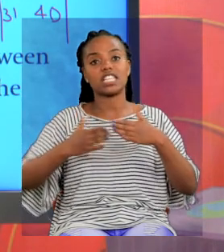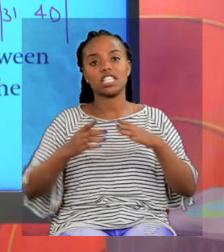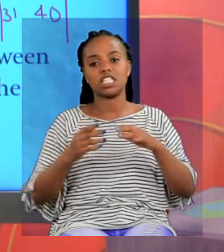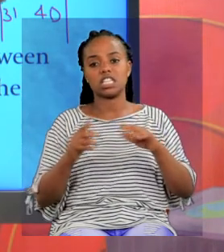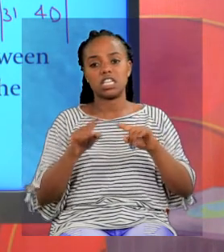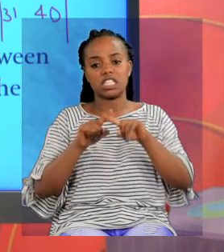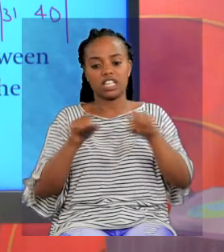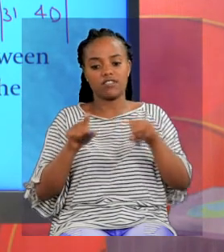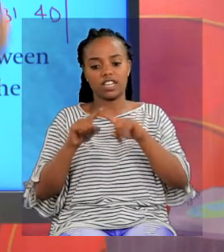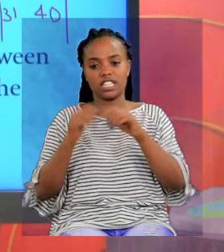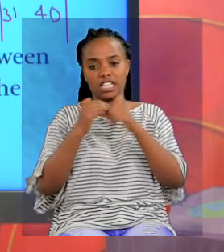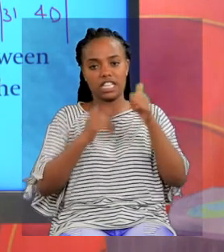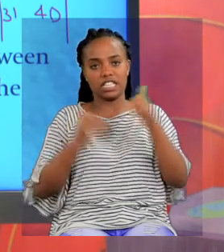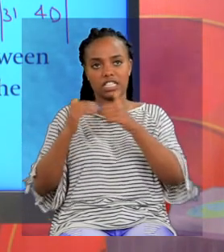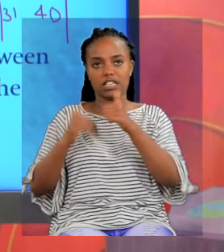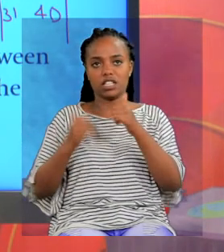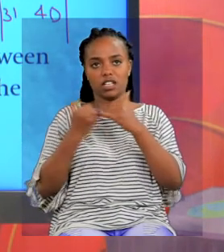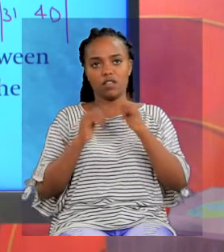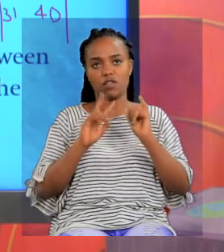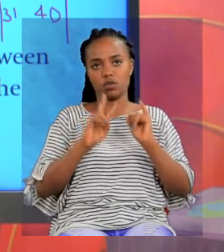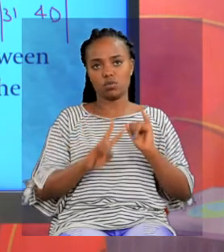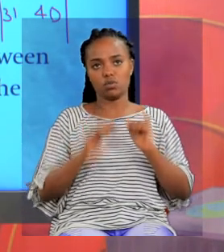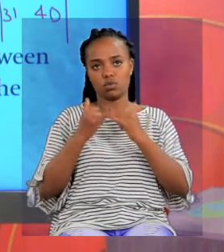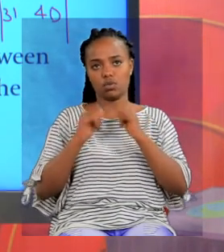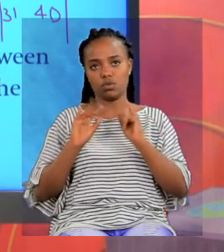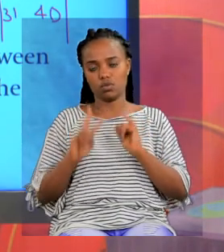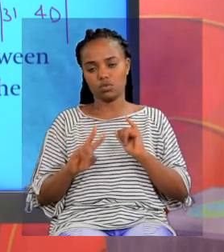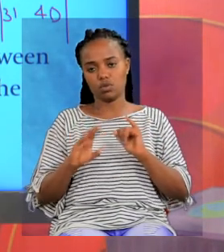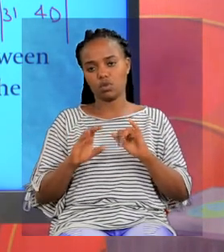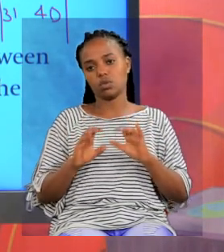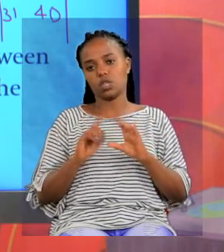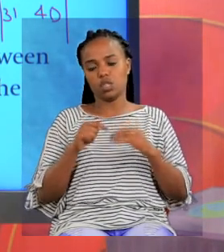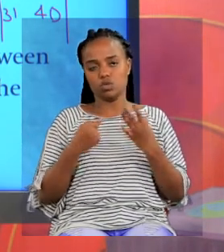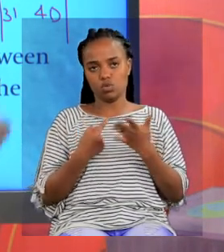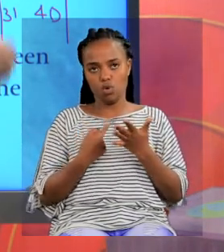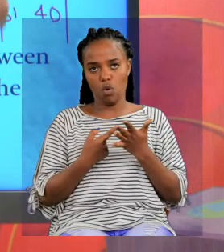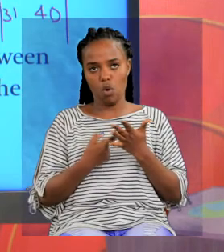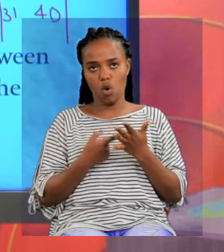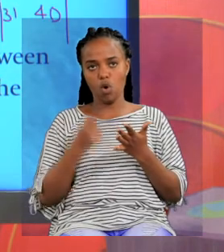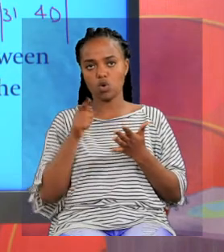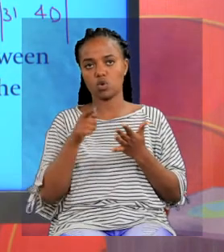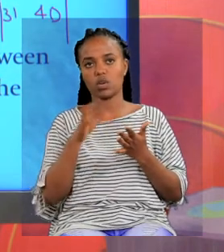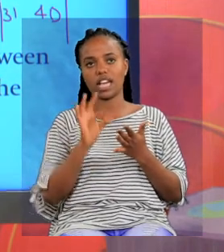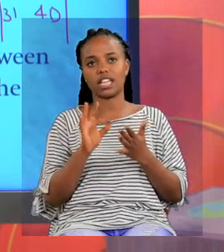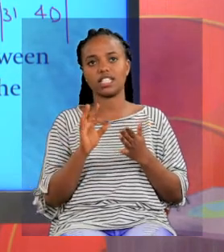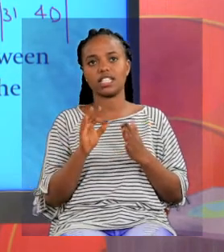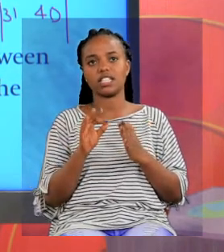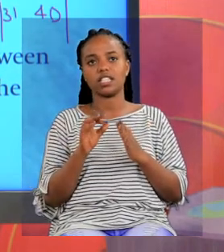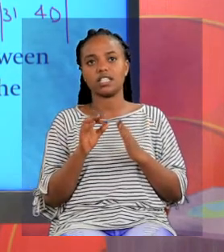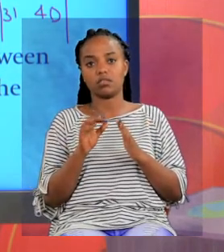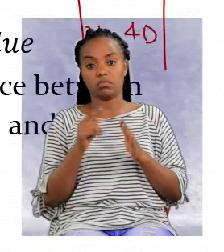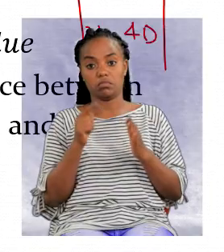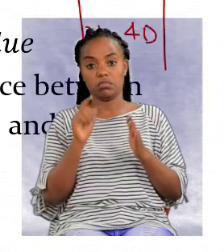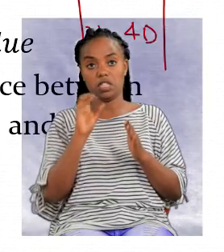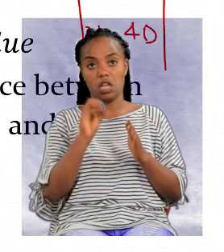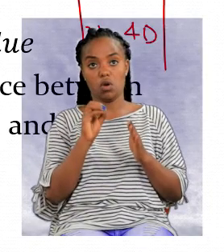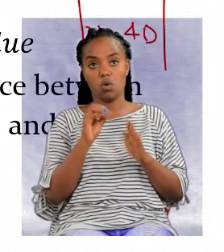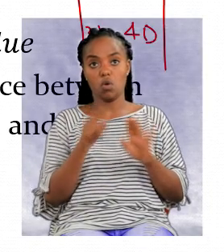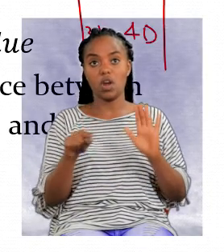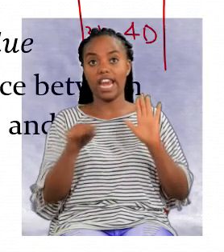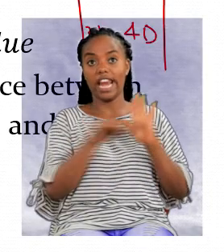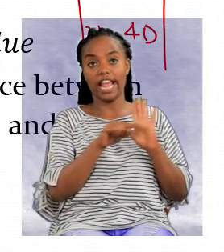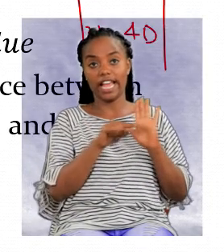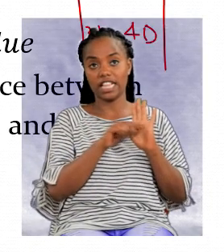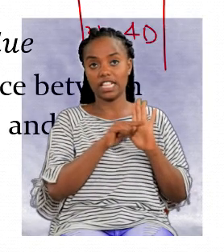difference is this one and divide by 2 to 0.5 correction factor. So you will have this point will be this, this is